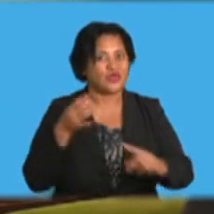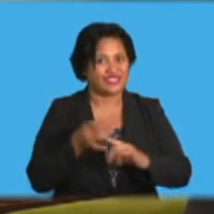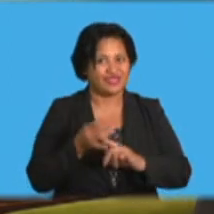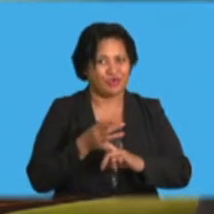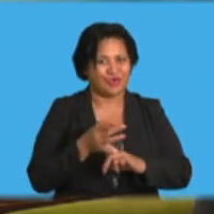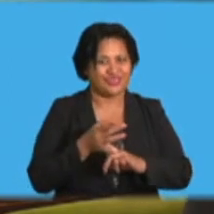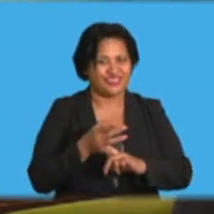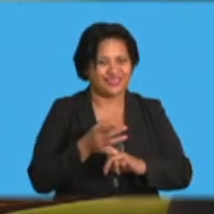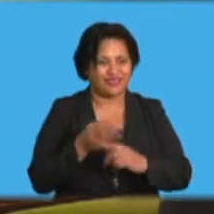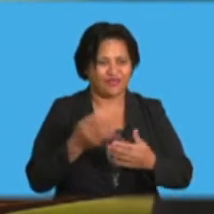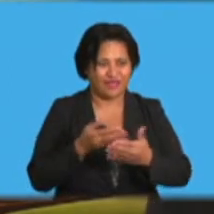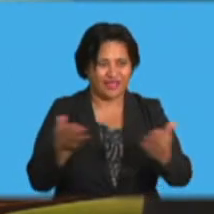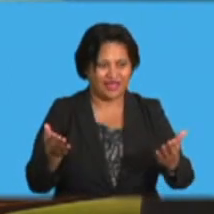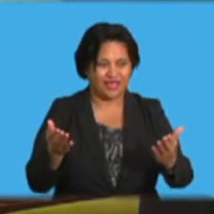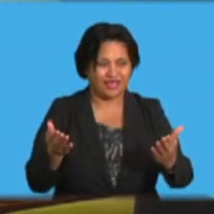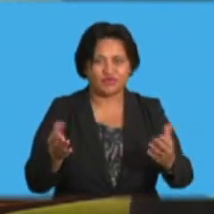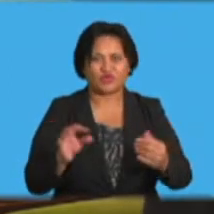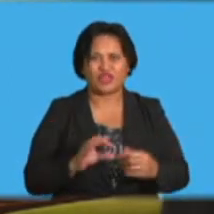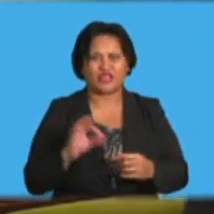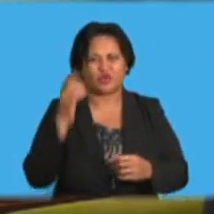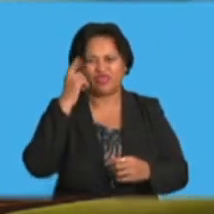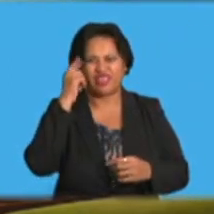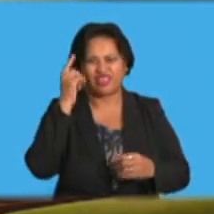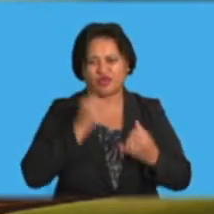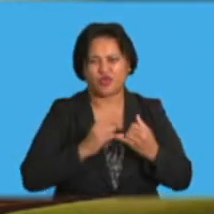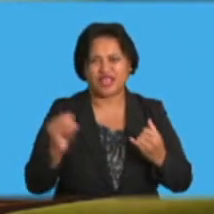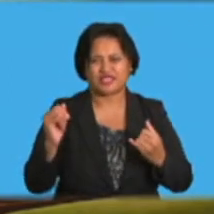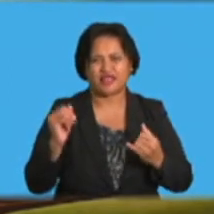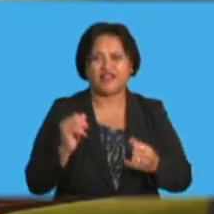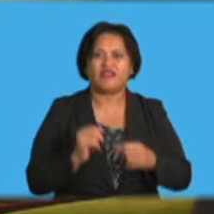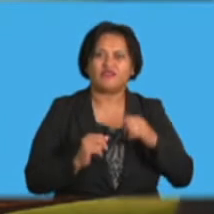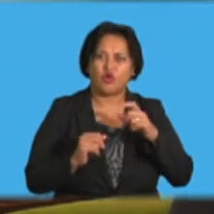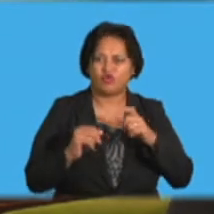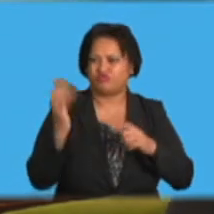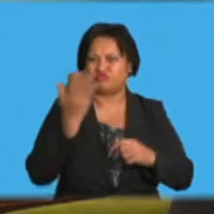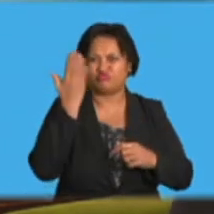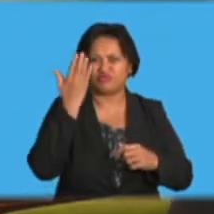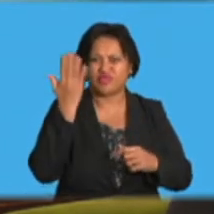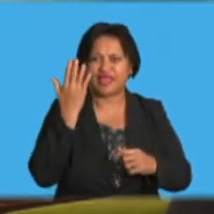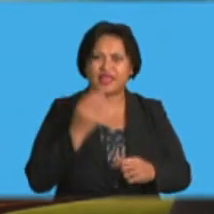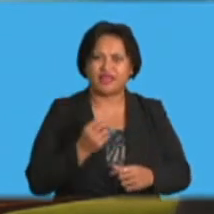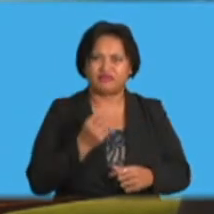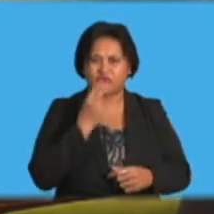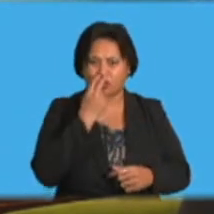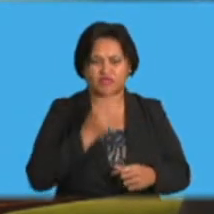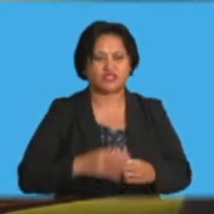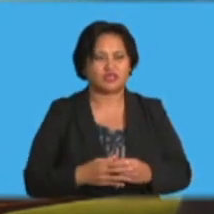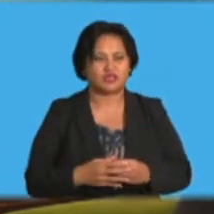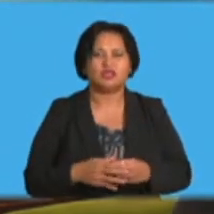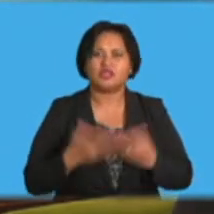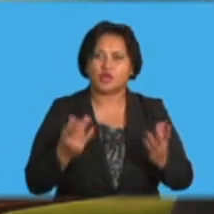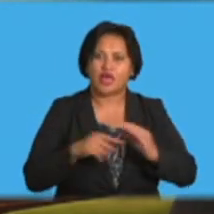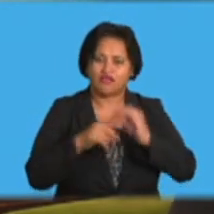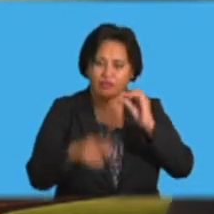I don't think our carbon footprint would have increased dramatically because we gave out 1,000 kerosene stoves. We also gave out things like buckets